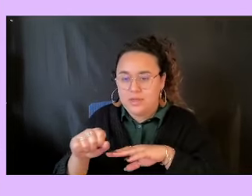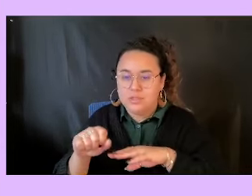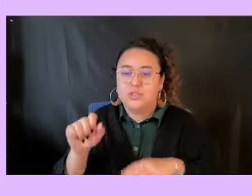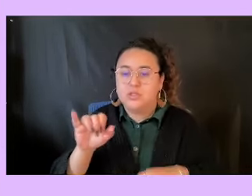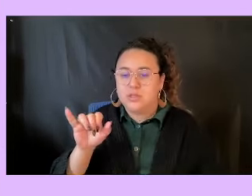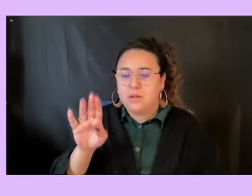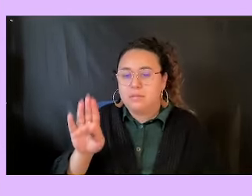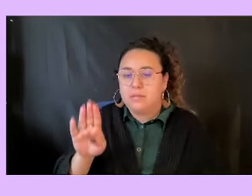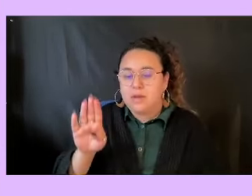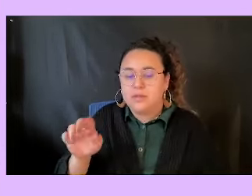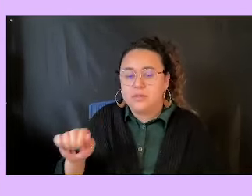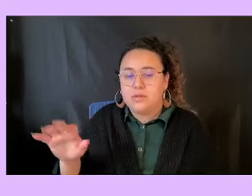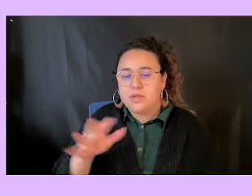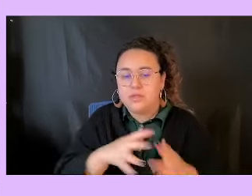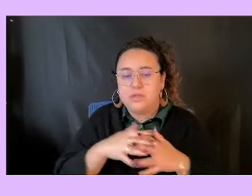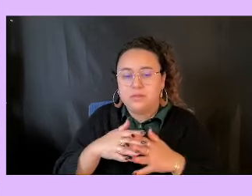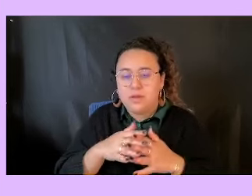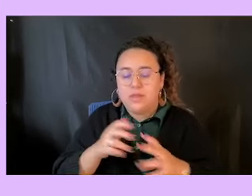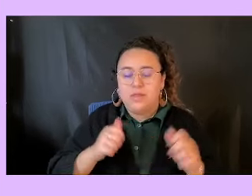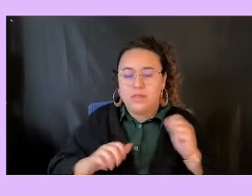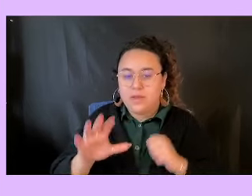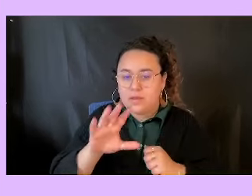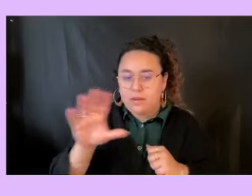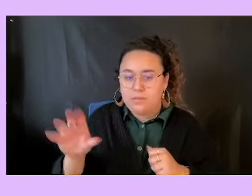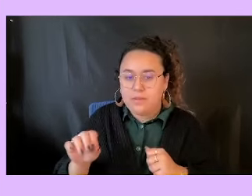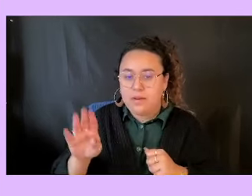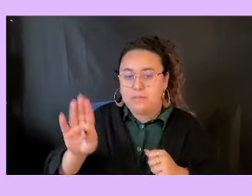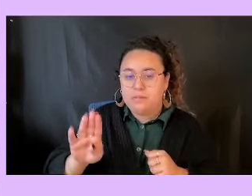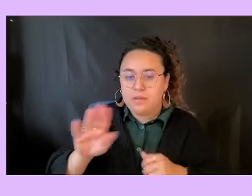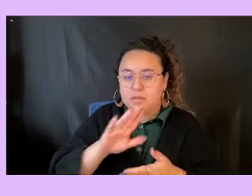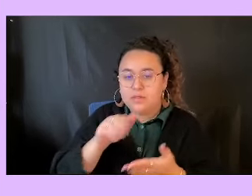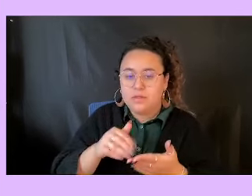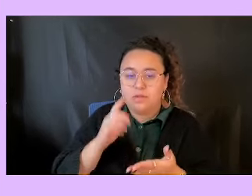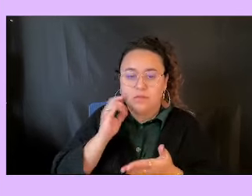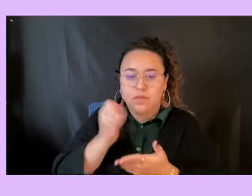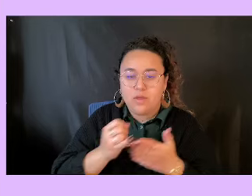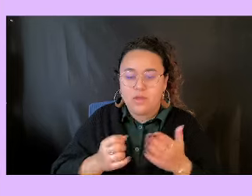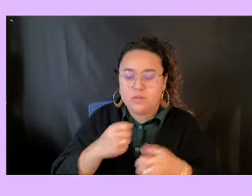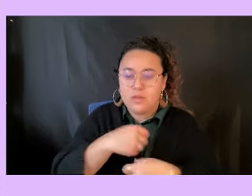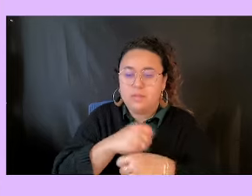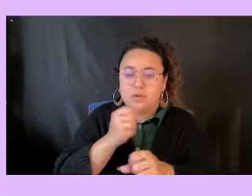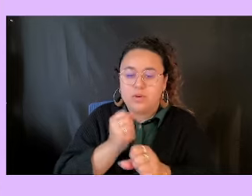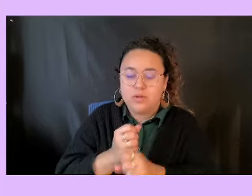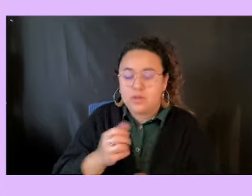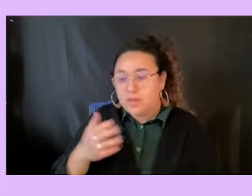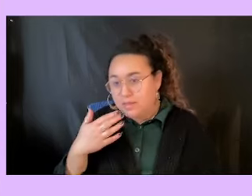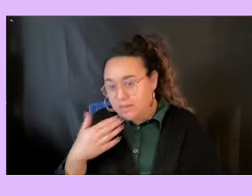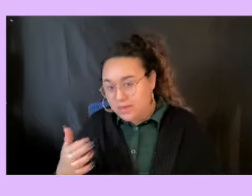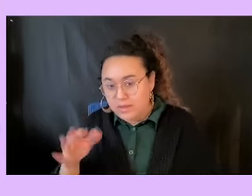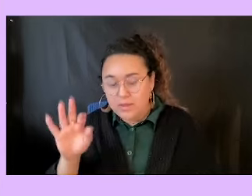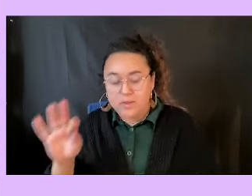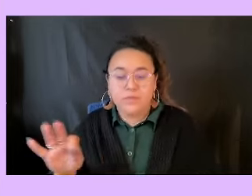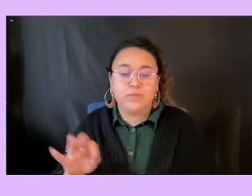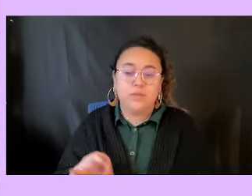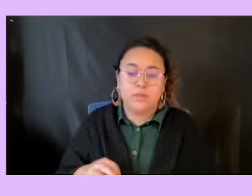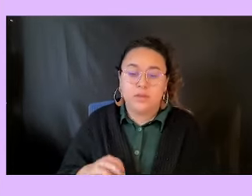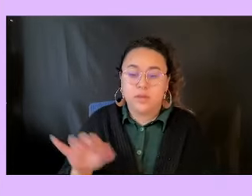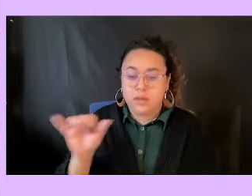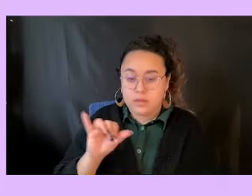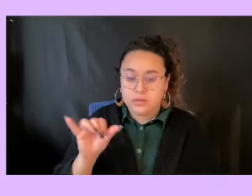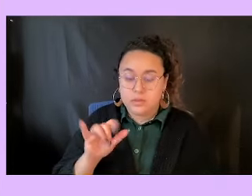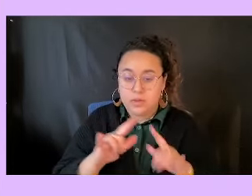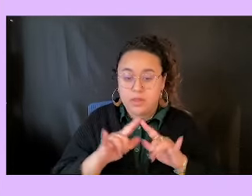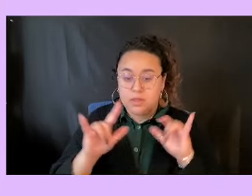Theater Company, in residency at Boston Center for the Arts, and also produce. Thank you. Also, at the same